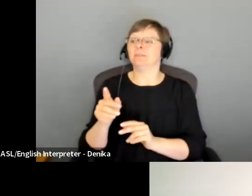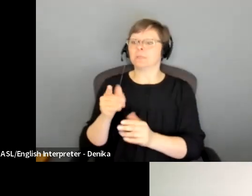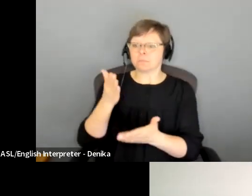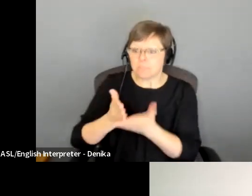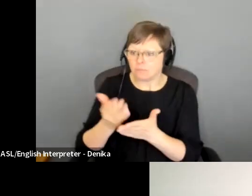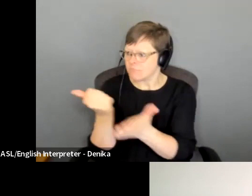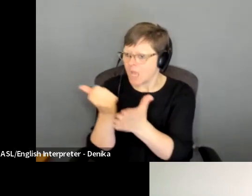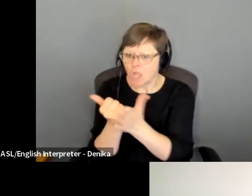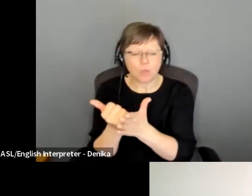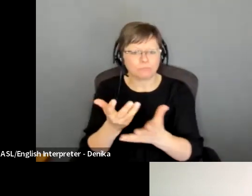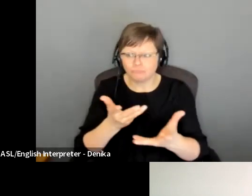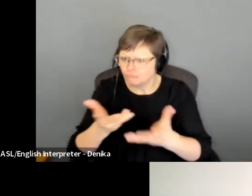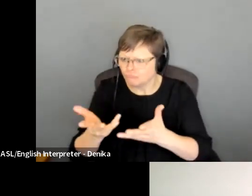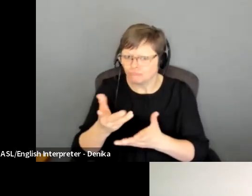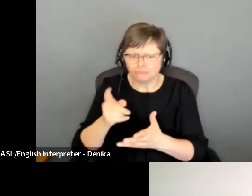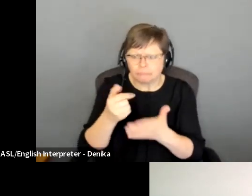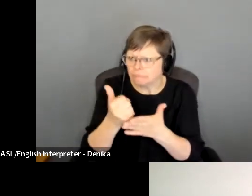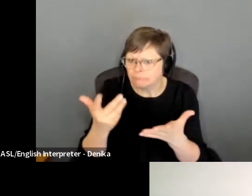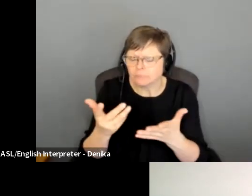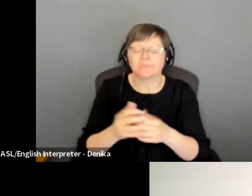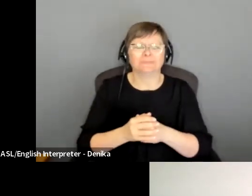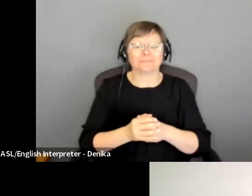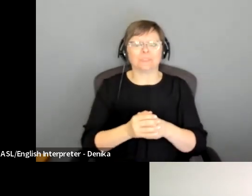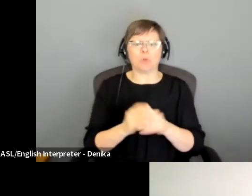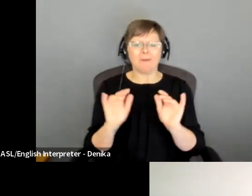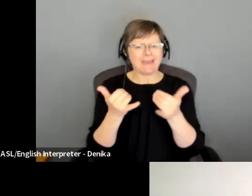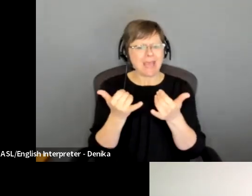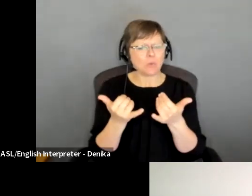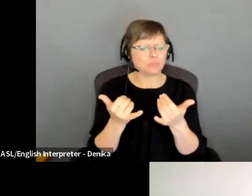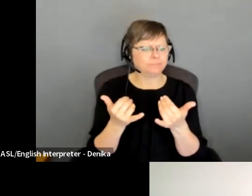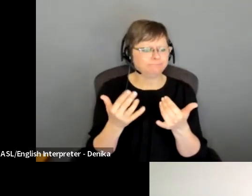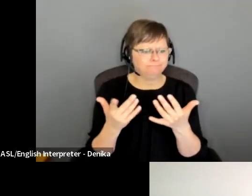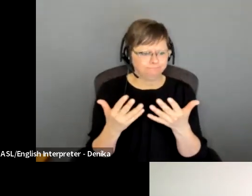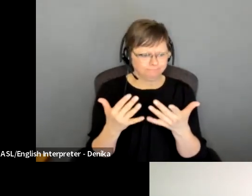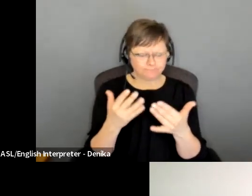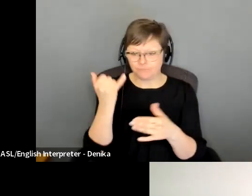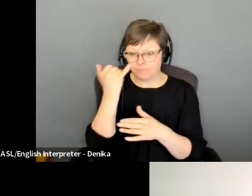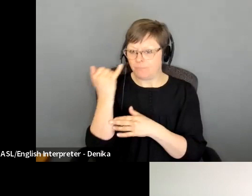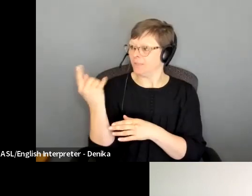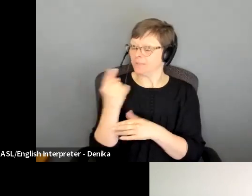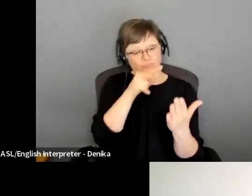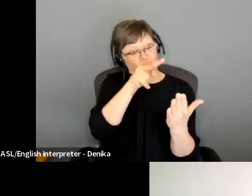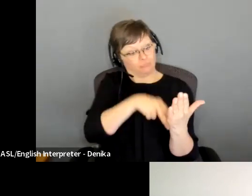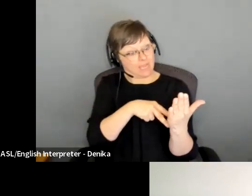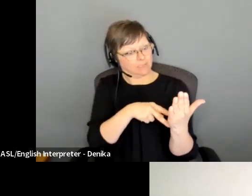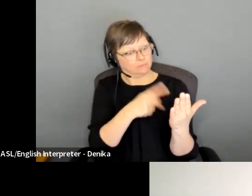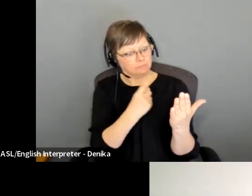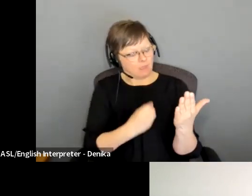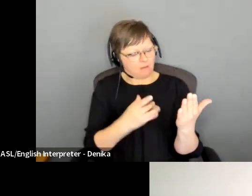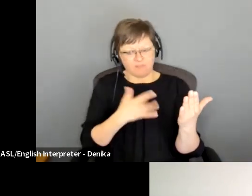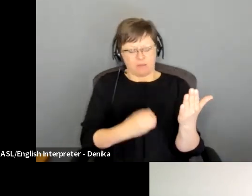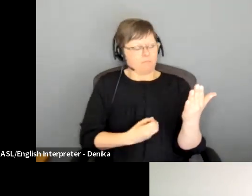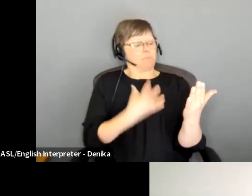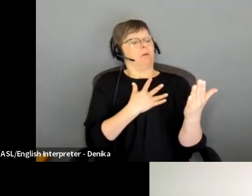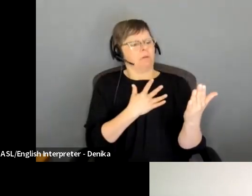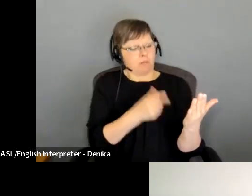someone. And they tried to prime people in a lot of different ways. If they had read something motivational, were they more likely to step in and help someone and do a